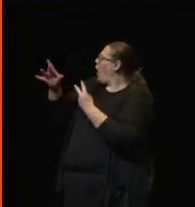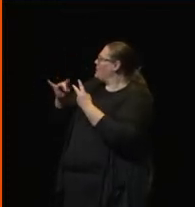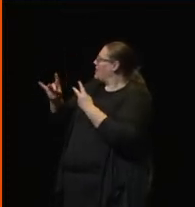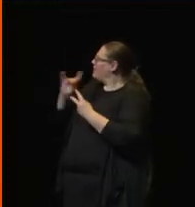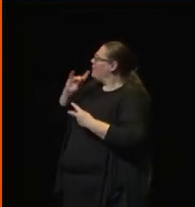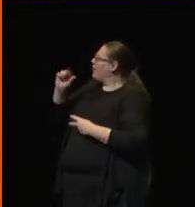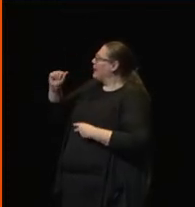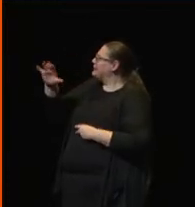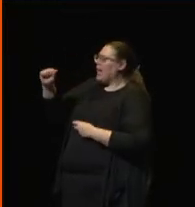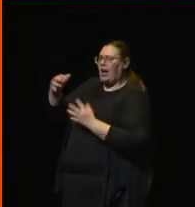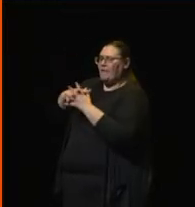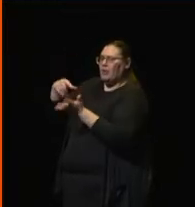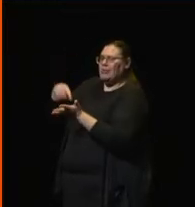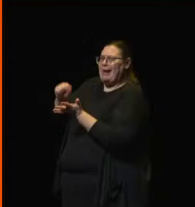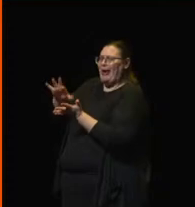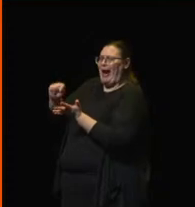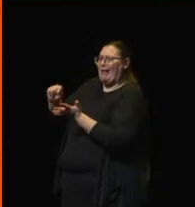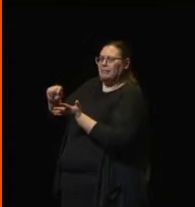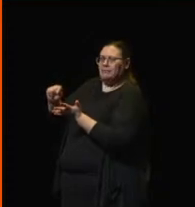Act.